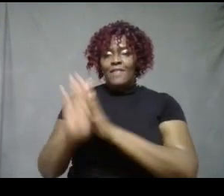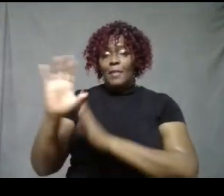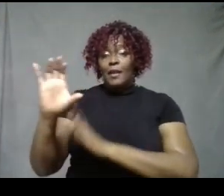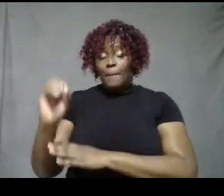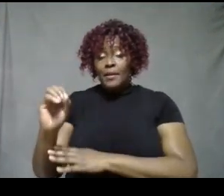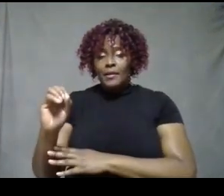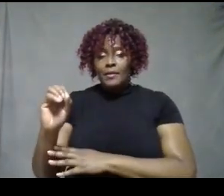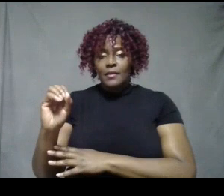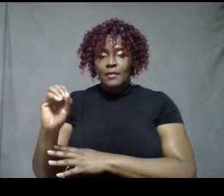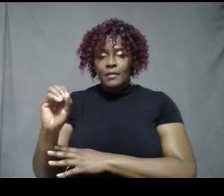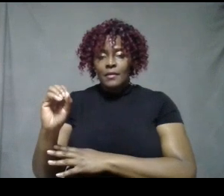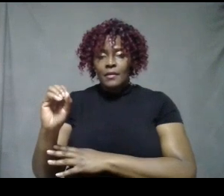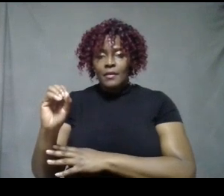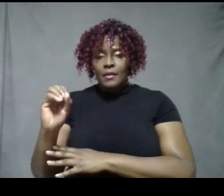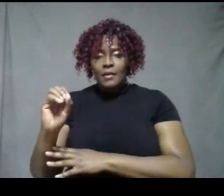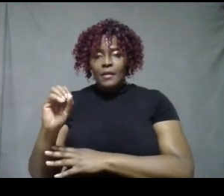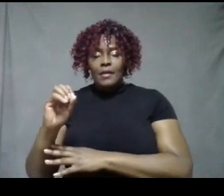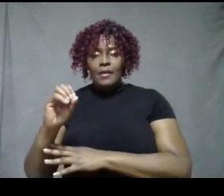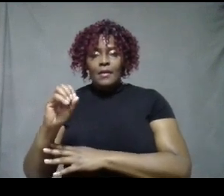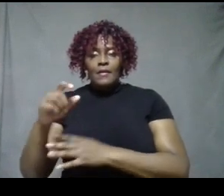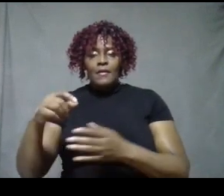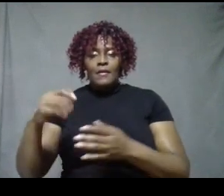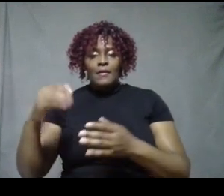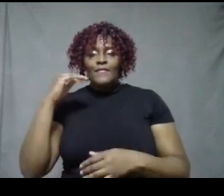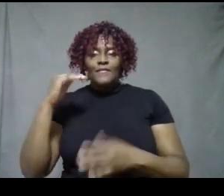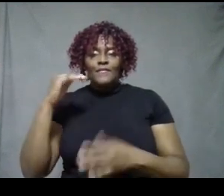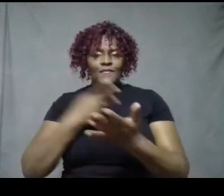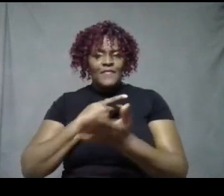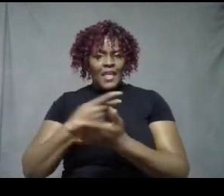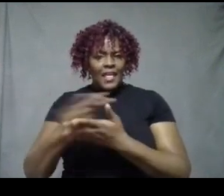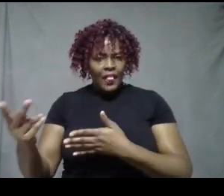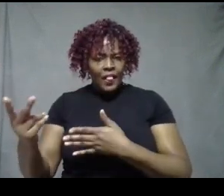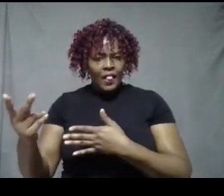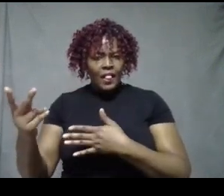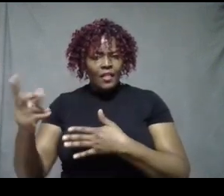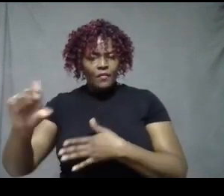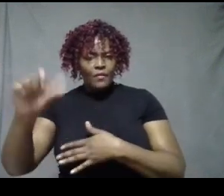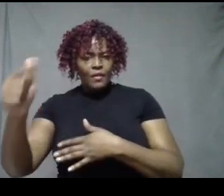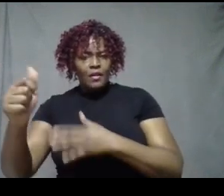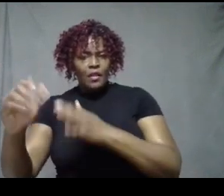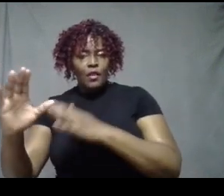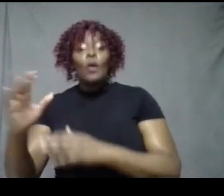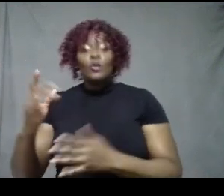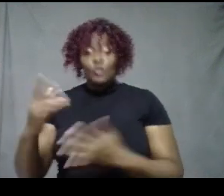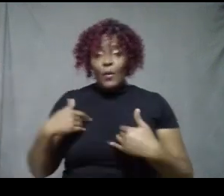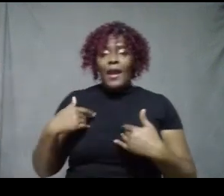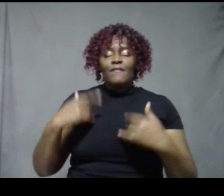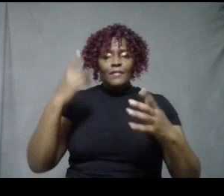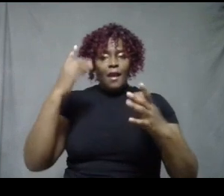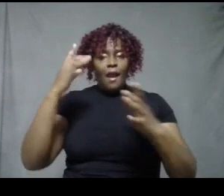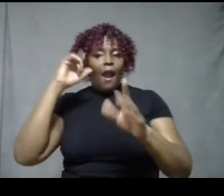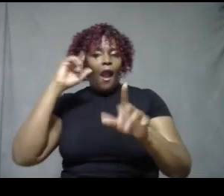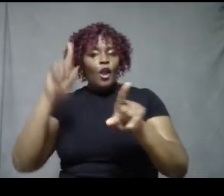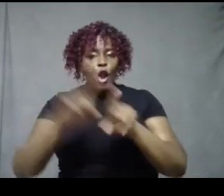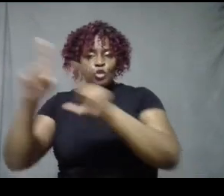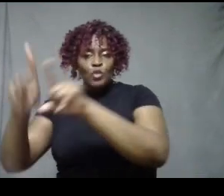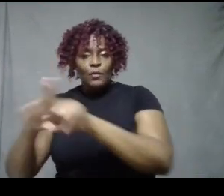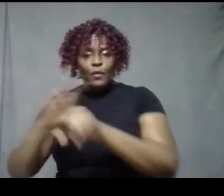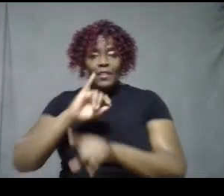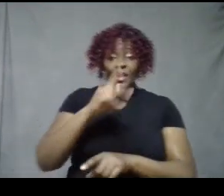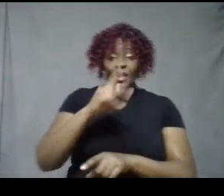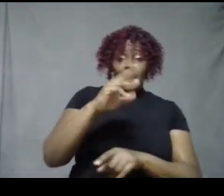to another developer. There is a contract that exists, we understand, between JKM and another developer,